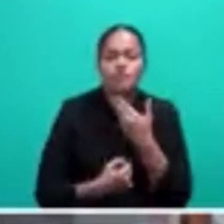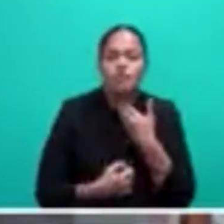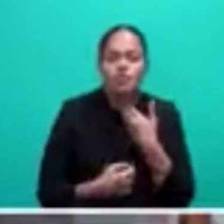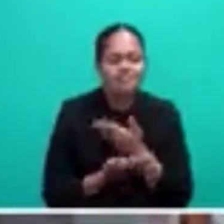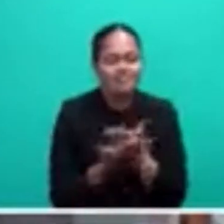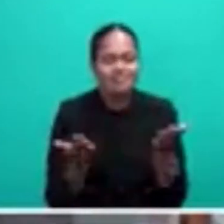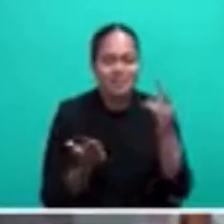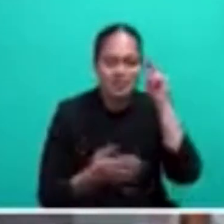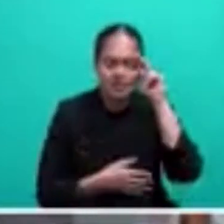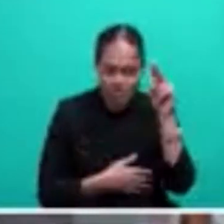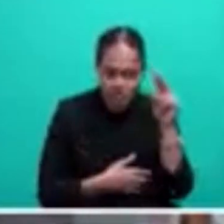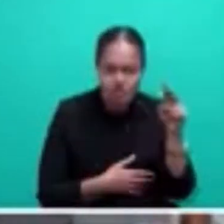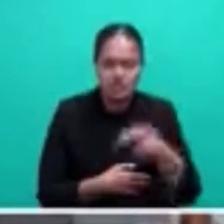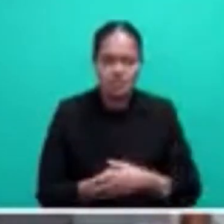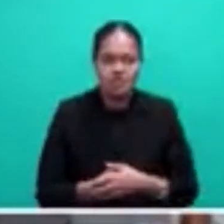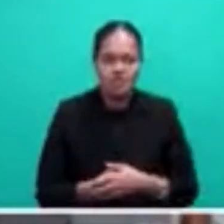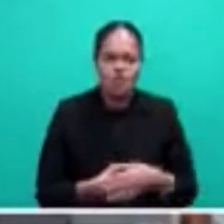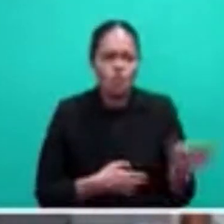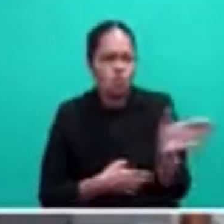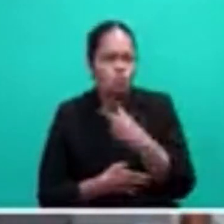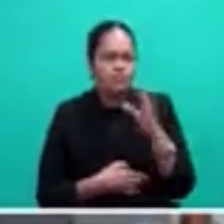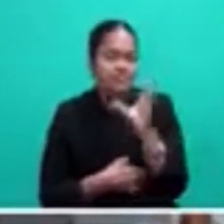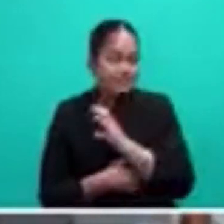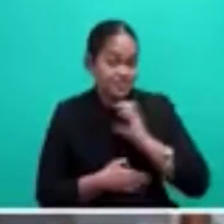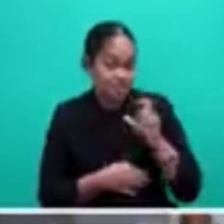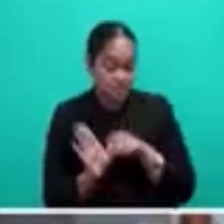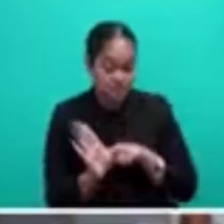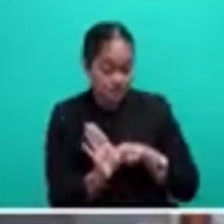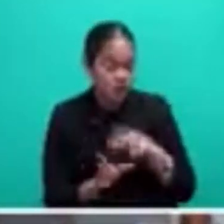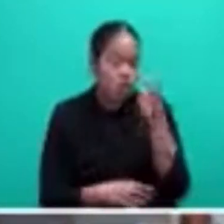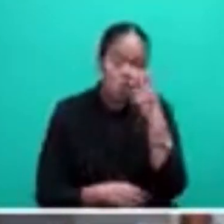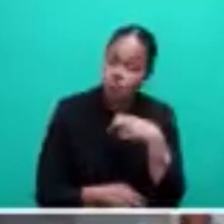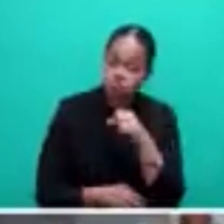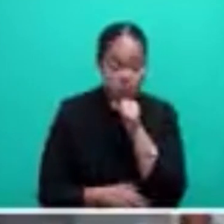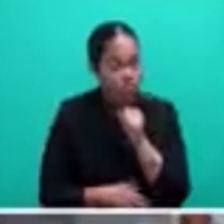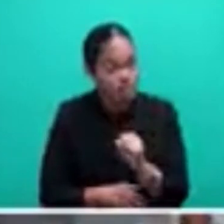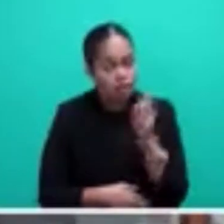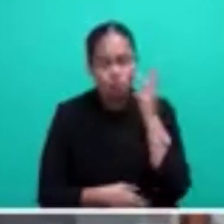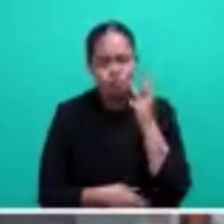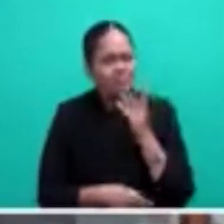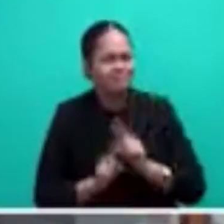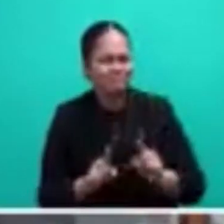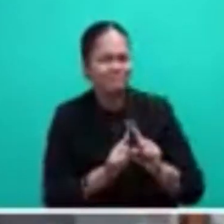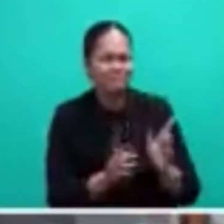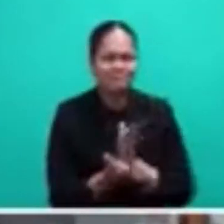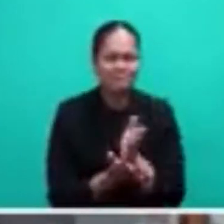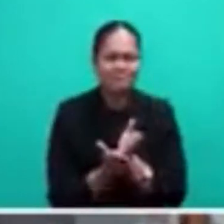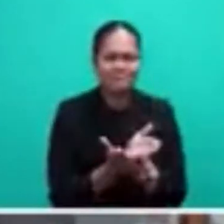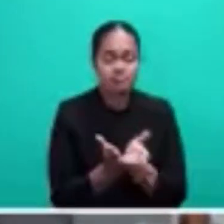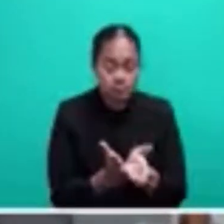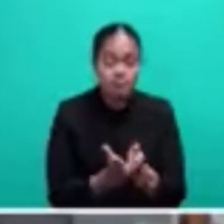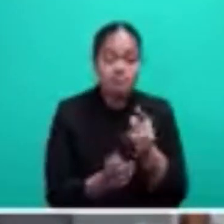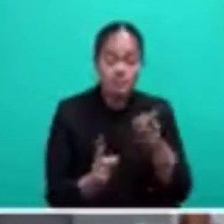nation, encompassing every citizen, young and old, men and women in all their diversity. This